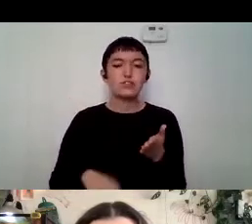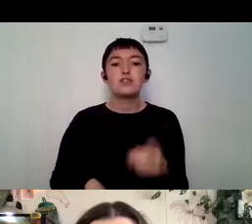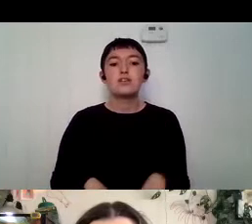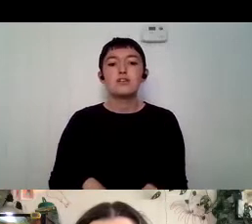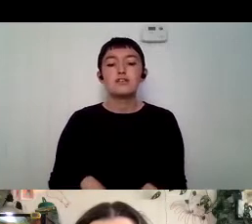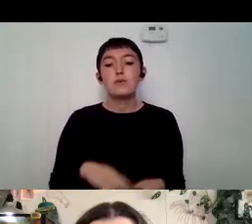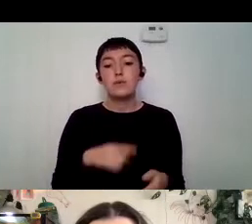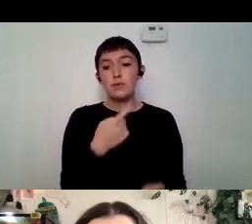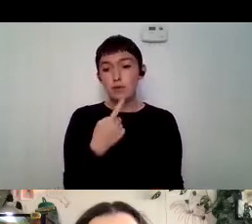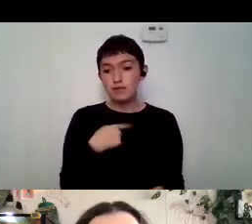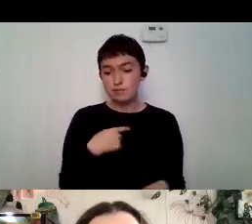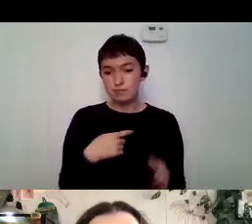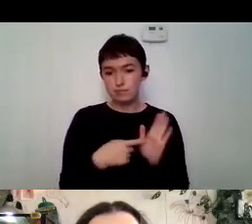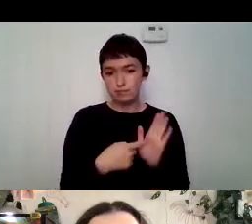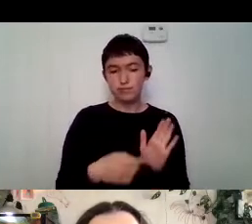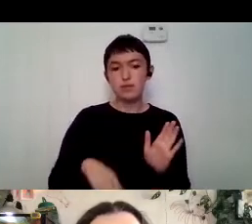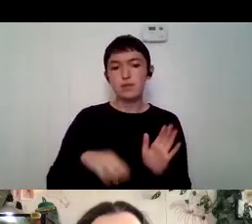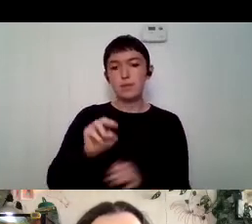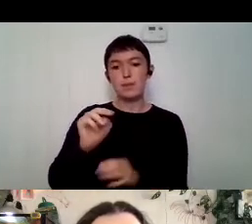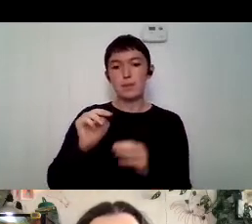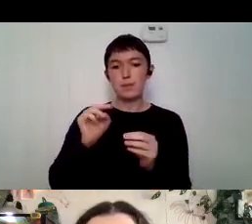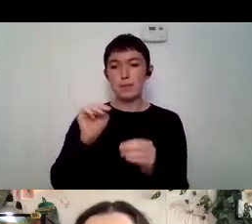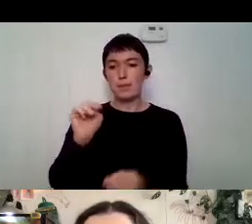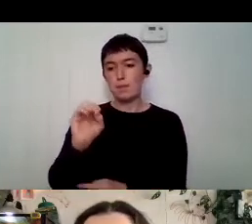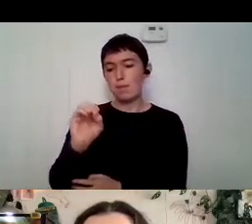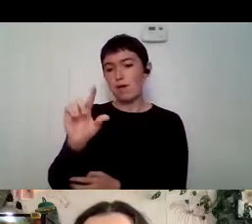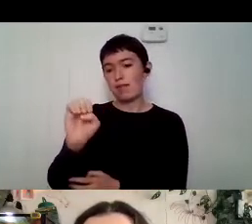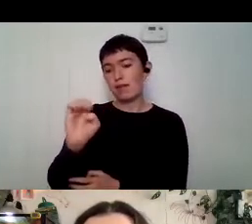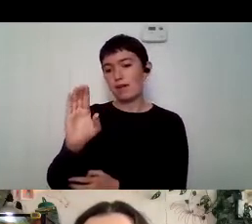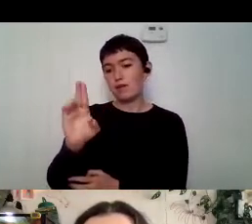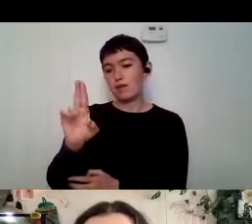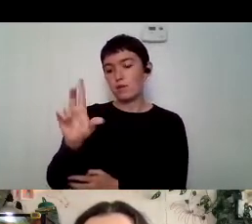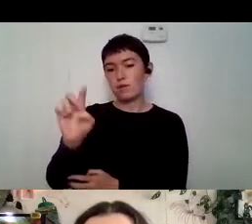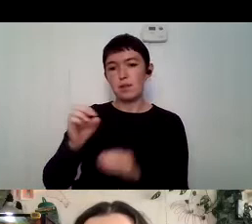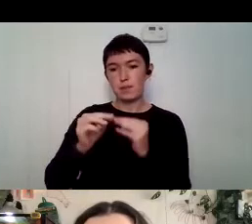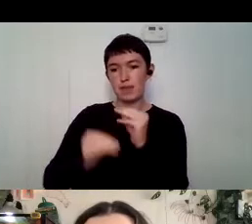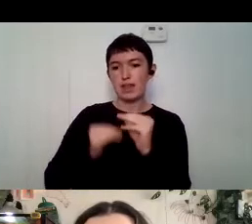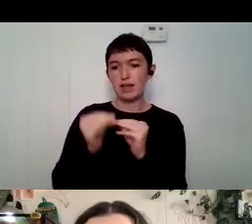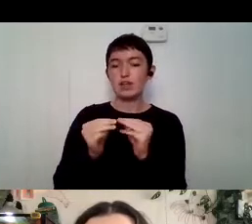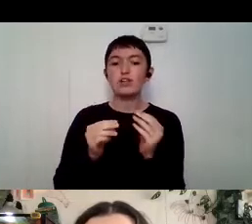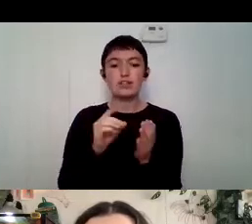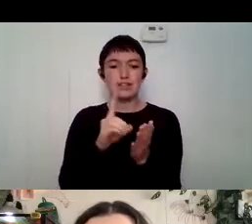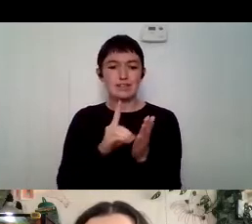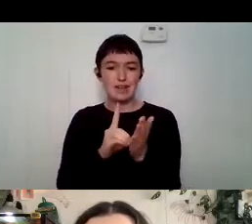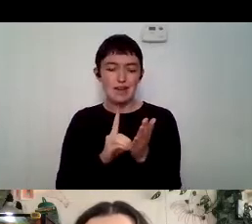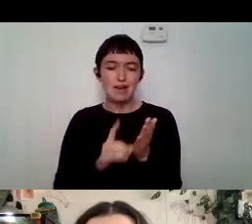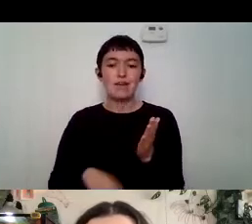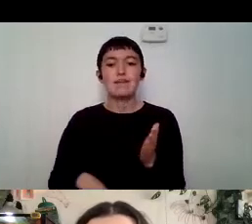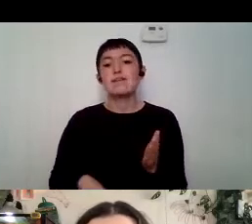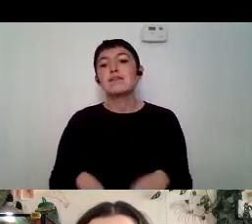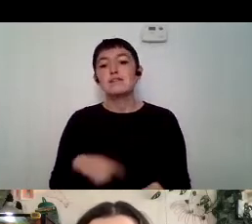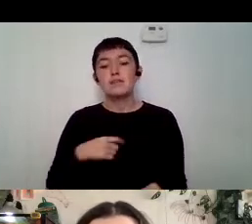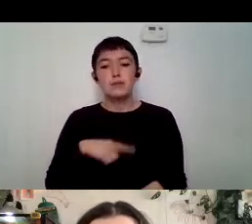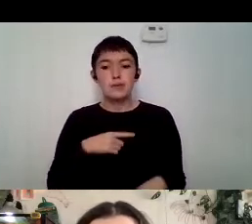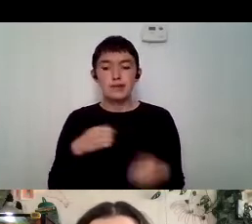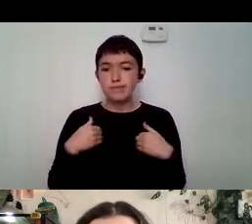is molecular design. And here, the idea of molecular design using neural networks is that we have a model for our